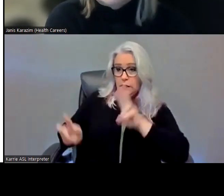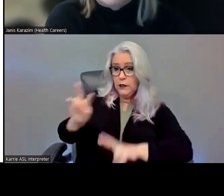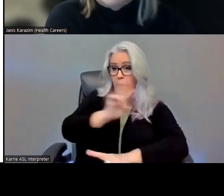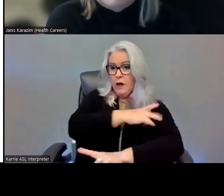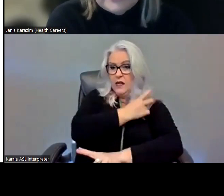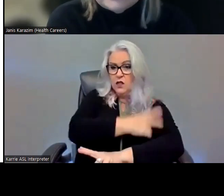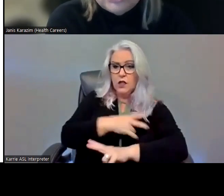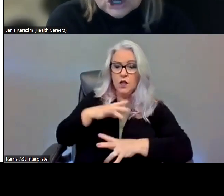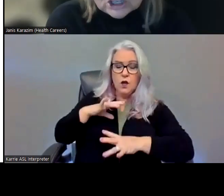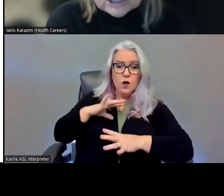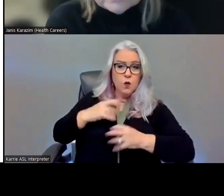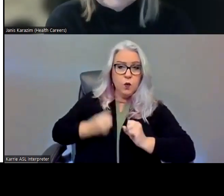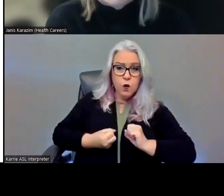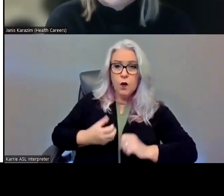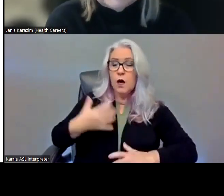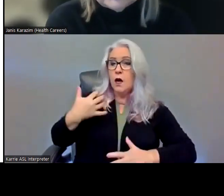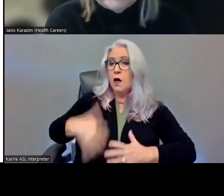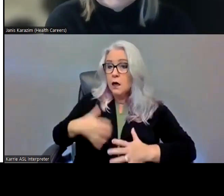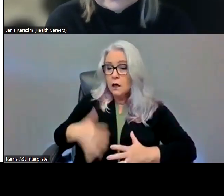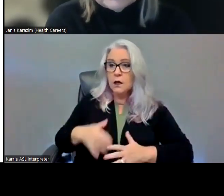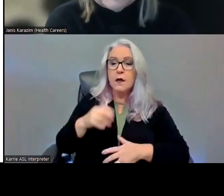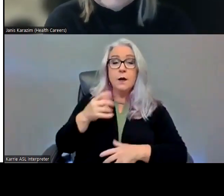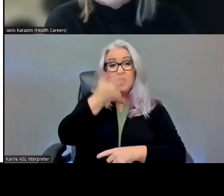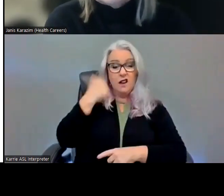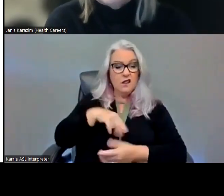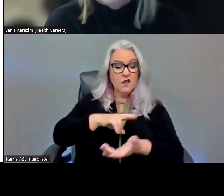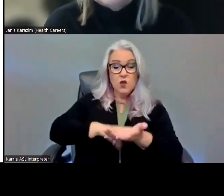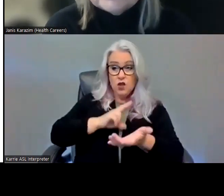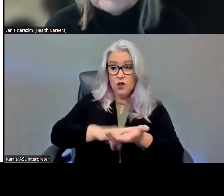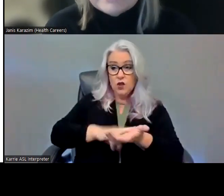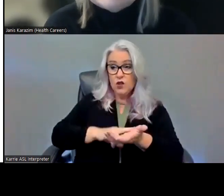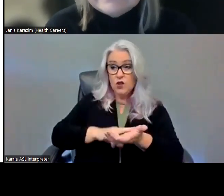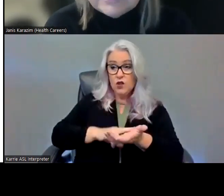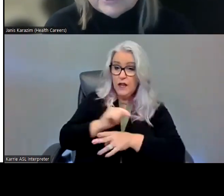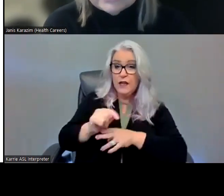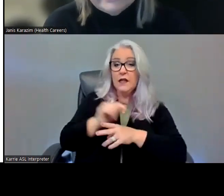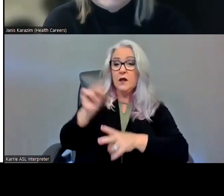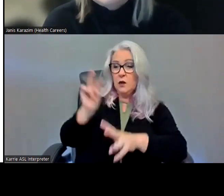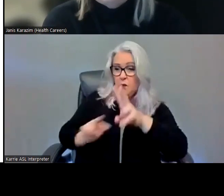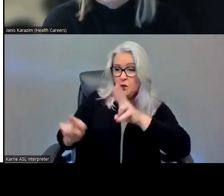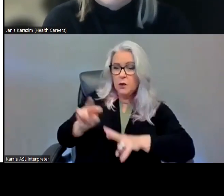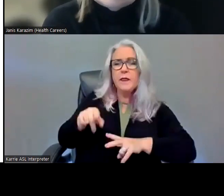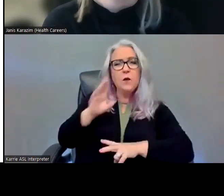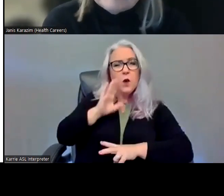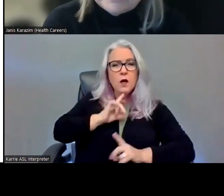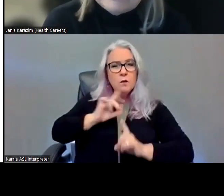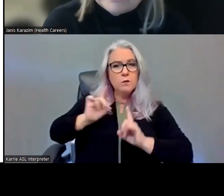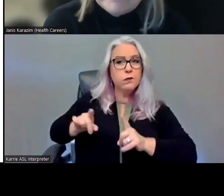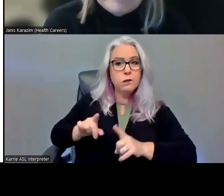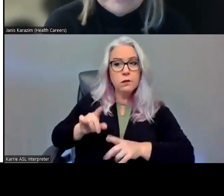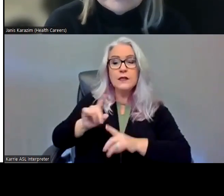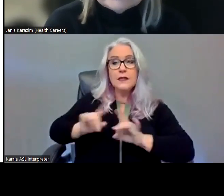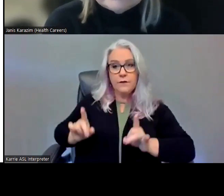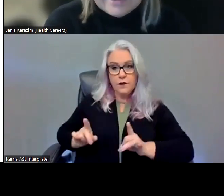distress, that nurse, because of their training and expertise, is going to respond differently than somebody